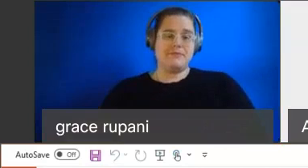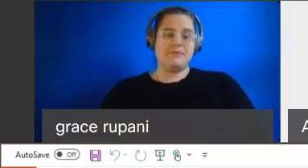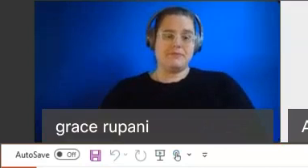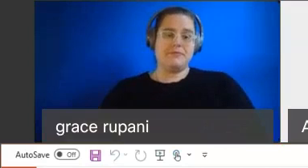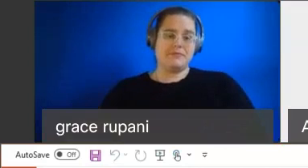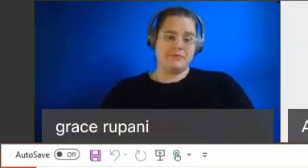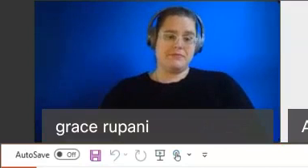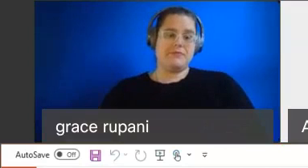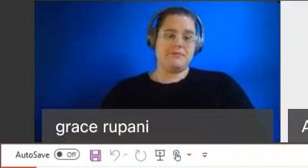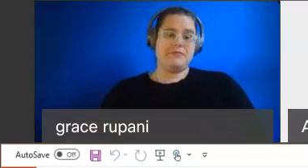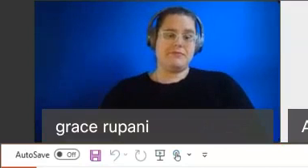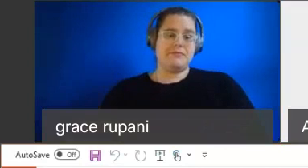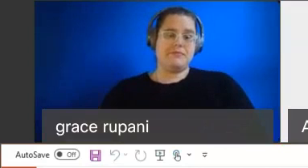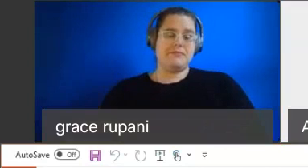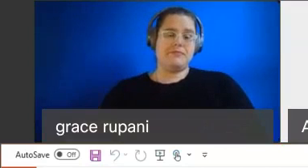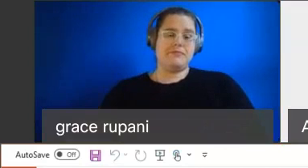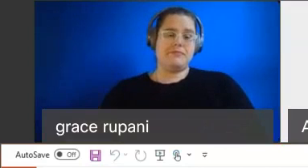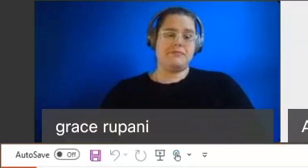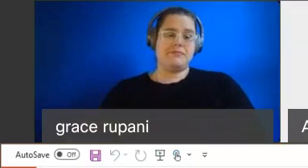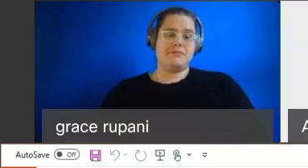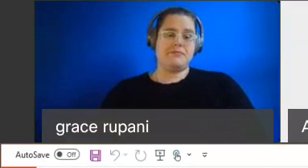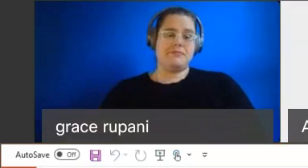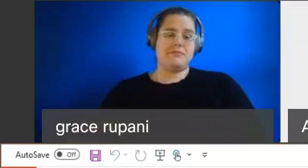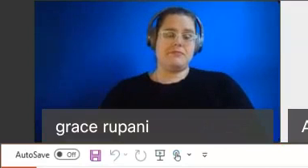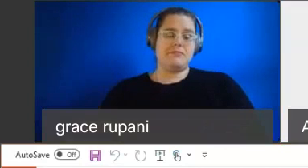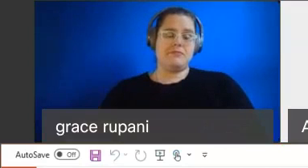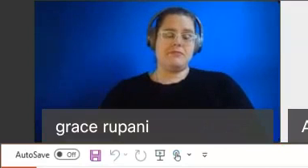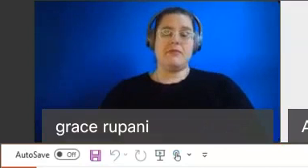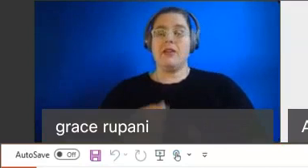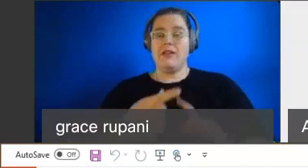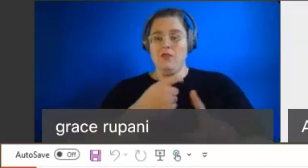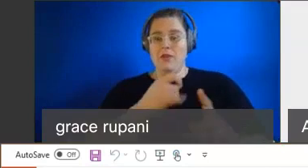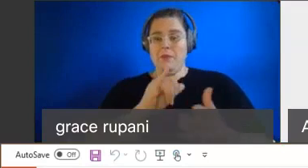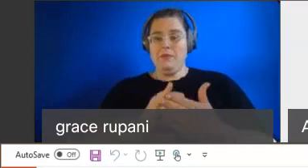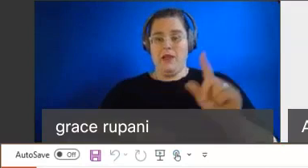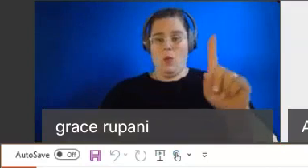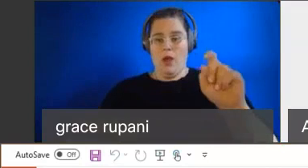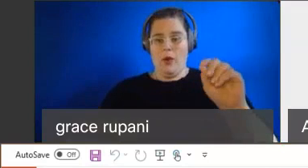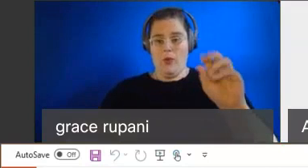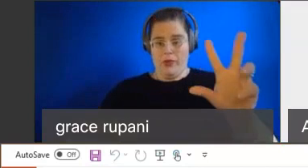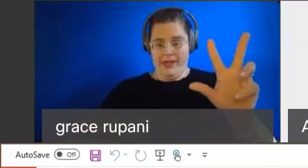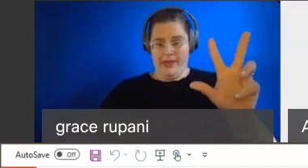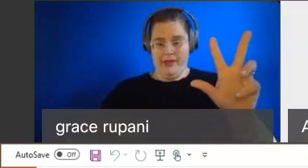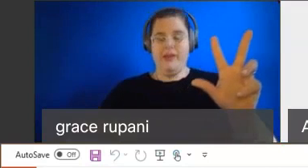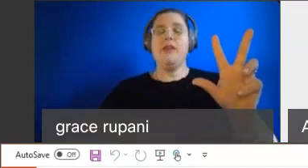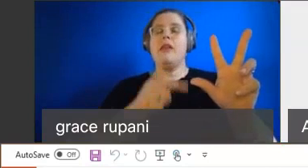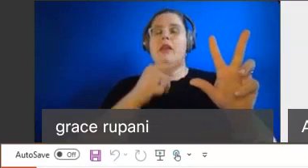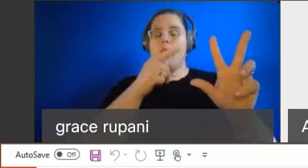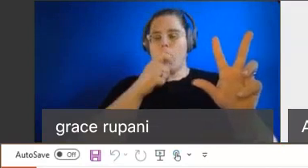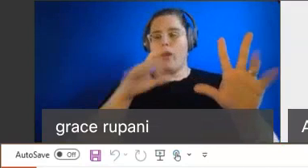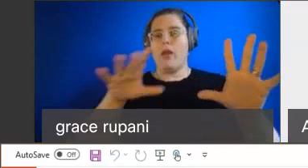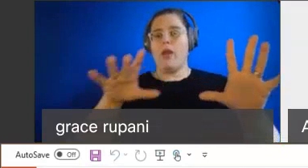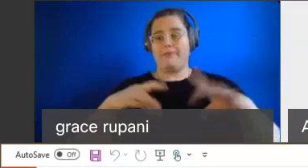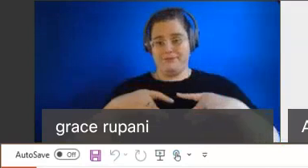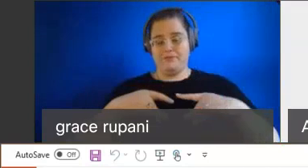And of those 103, there have been, of the 103 who've gotten COVID, 17 have